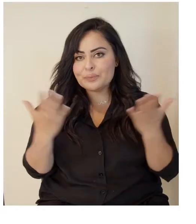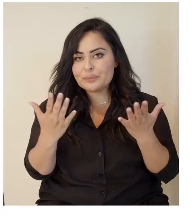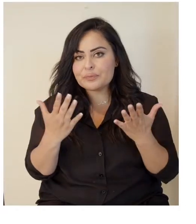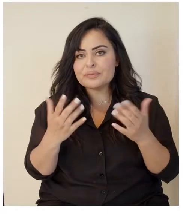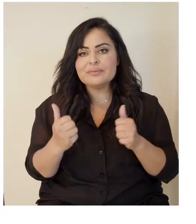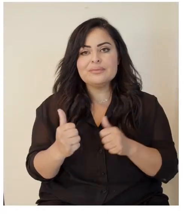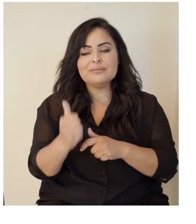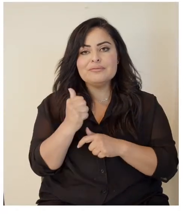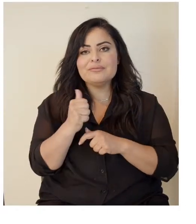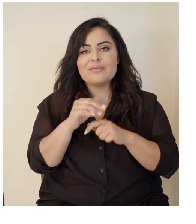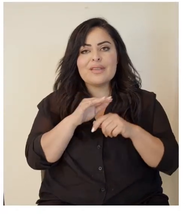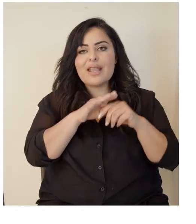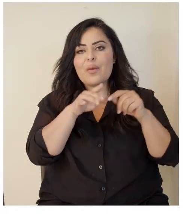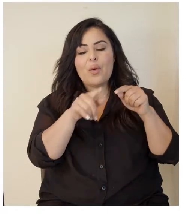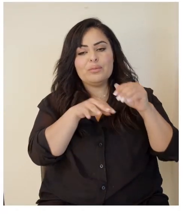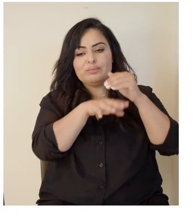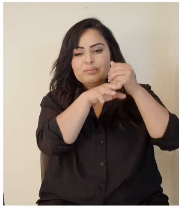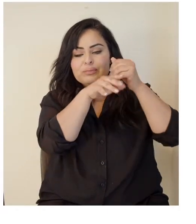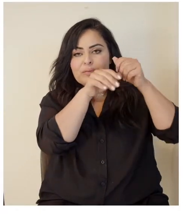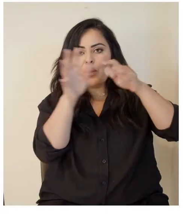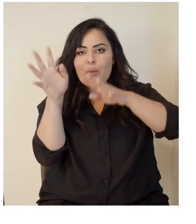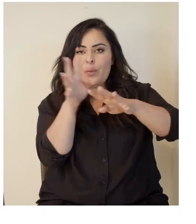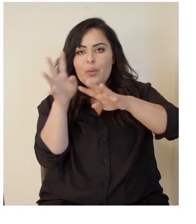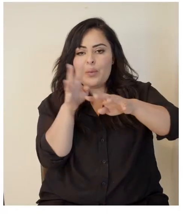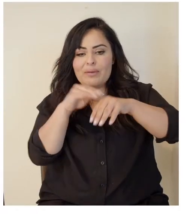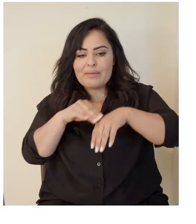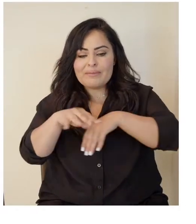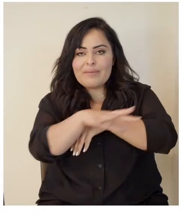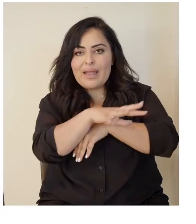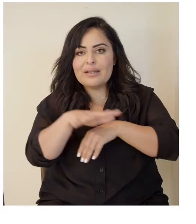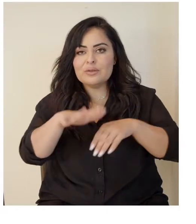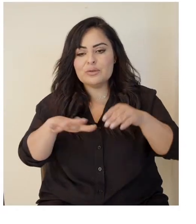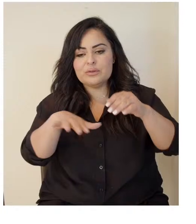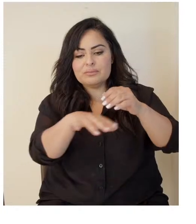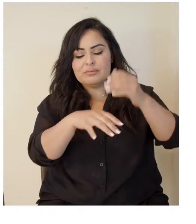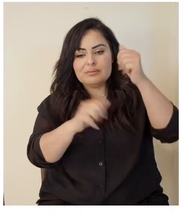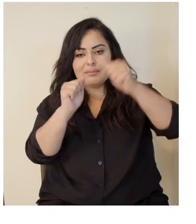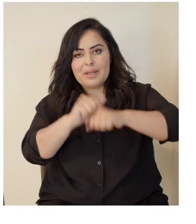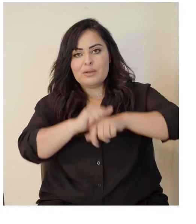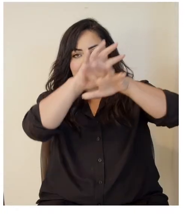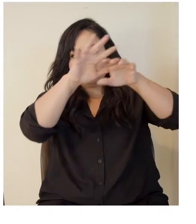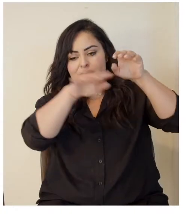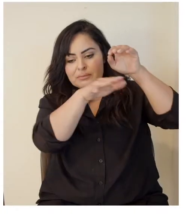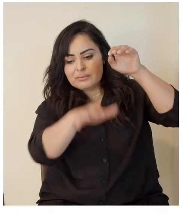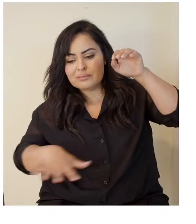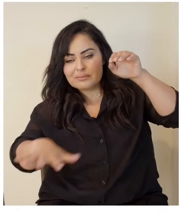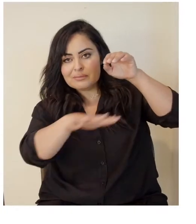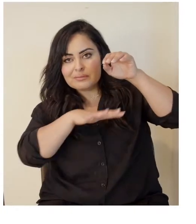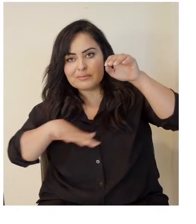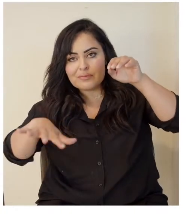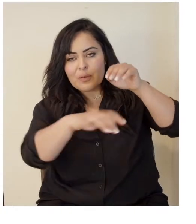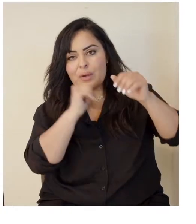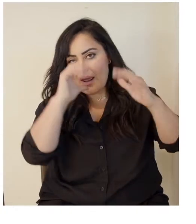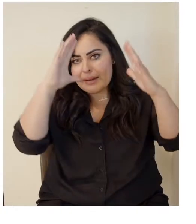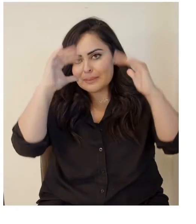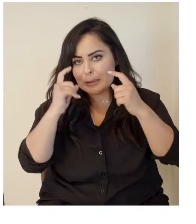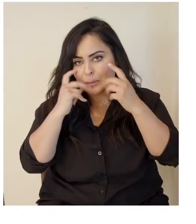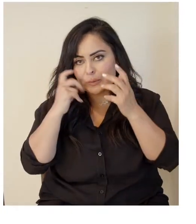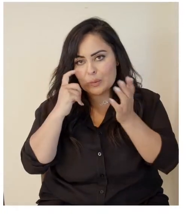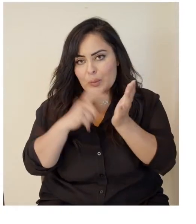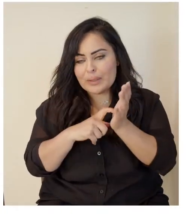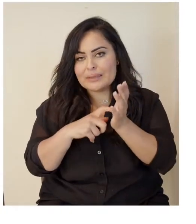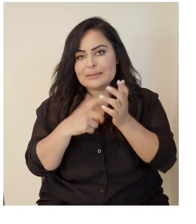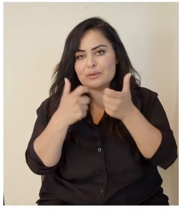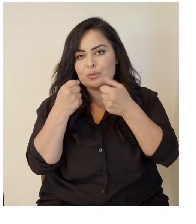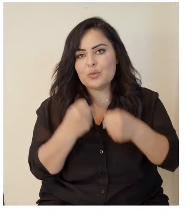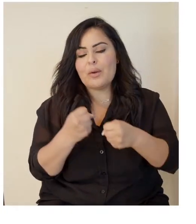mix down to the lower elevations, or are very unlikely to, and we haven't seen any of those strong gusts so far today, those lower elevations, and we don't expect to see them. There could